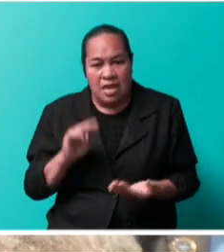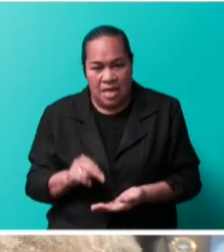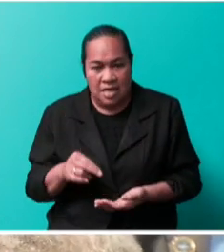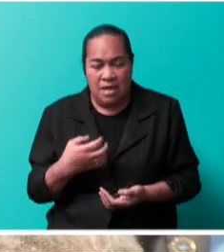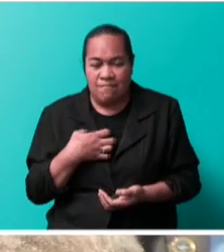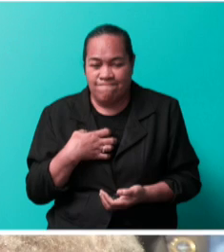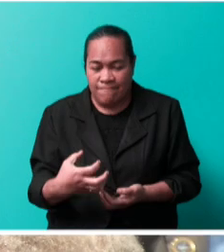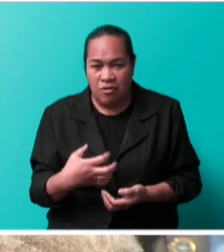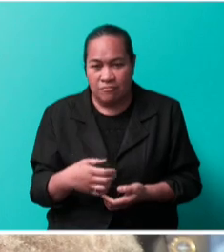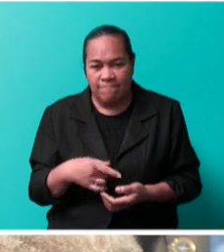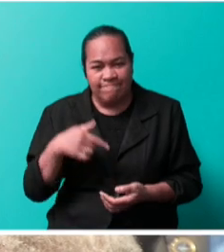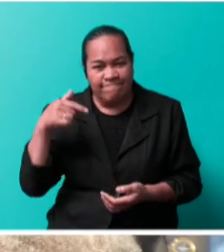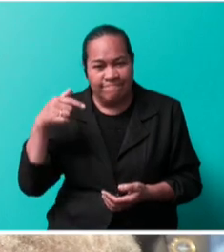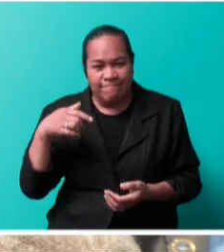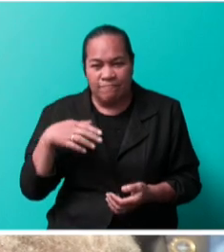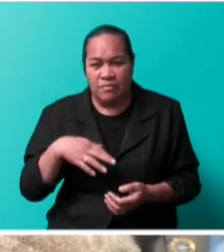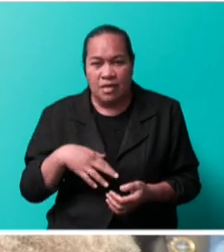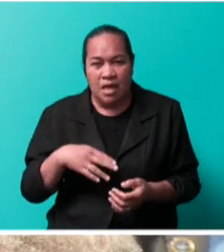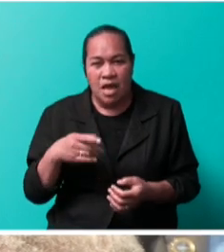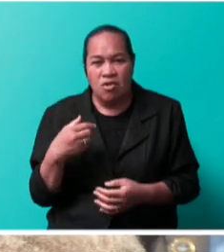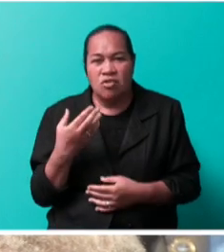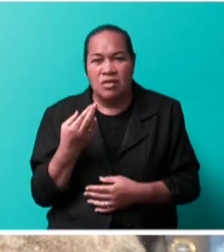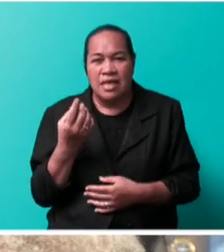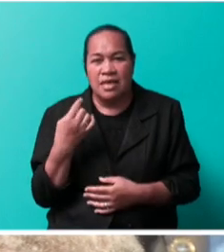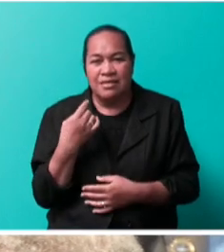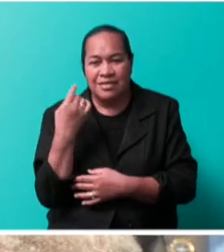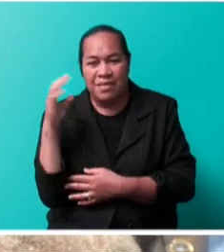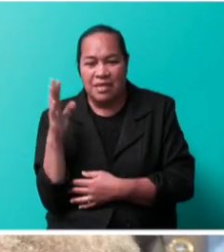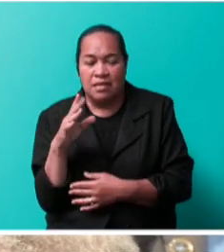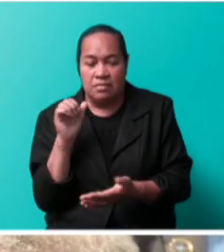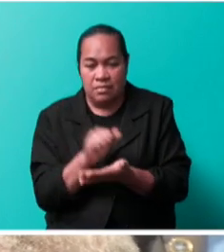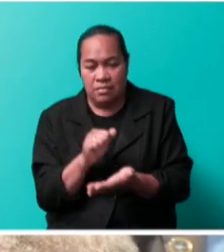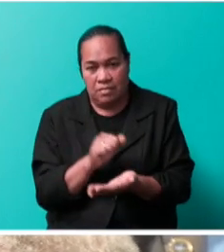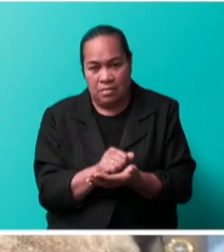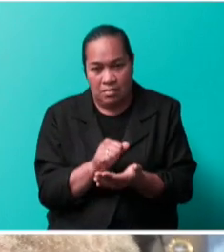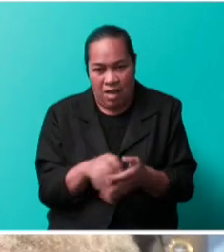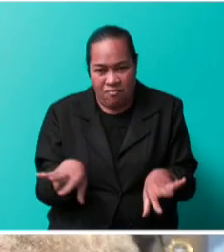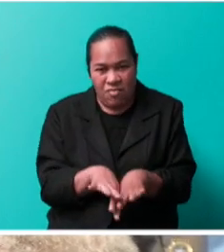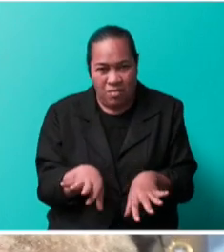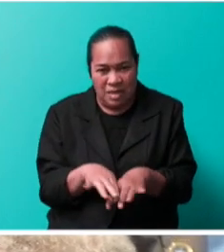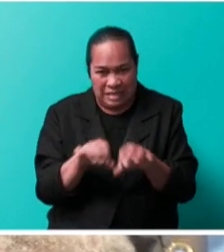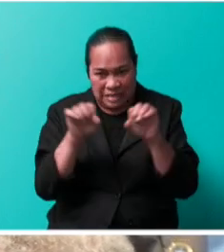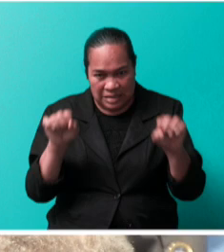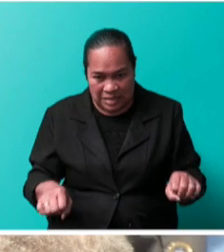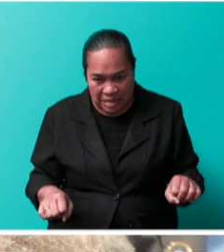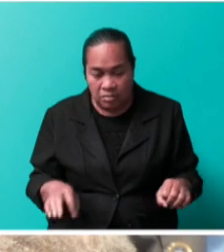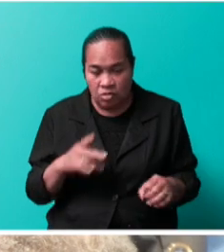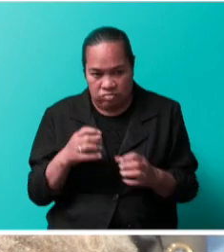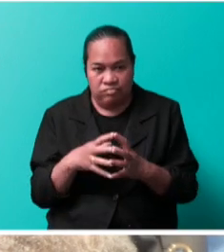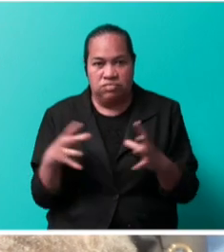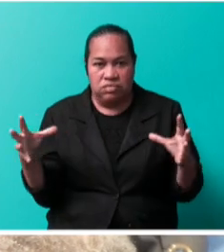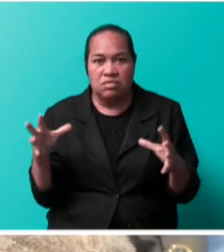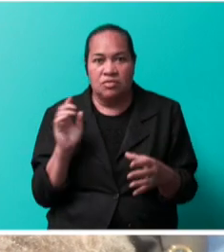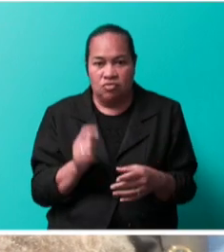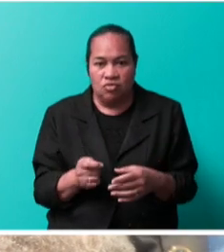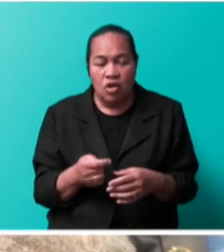efficient, and environmentally responsible waste collection system has increased significantly. The